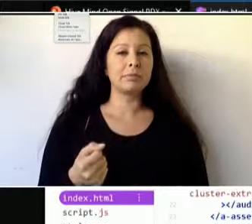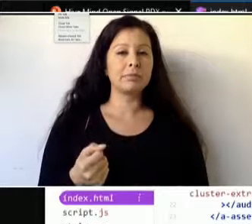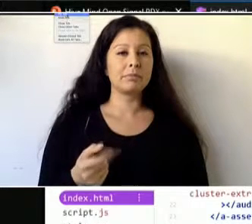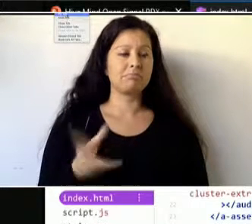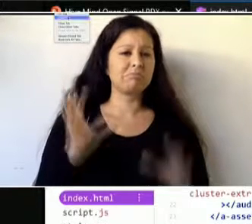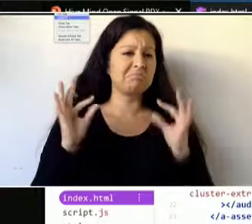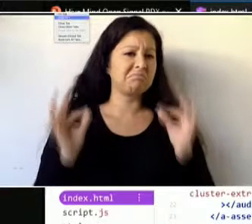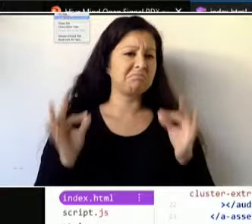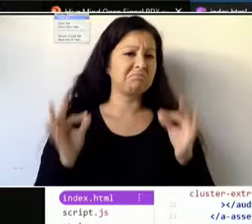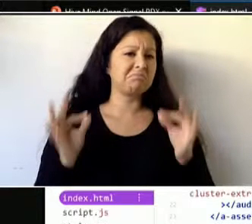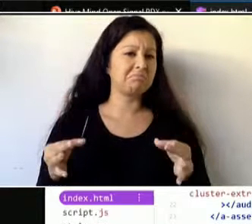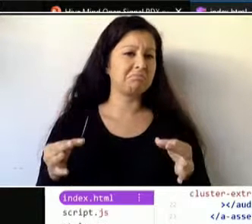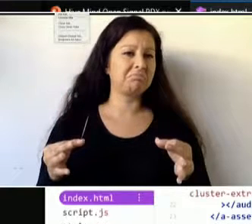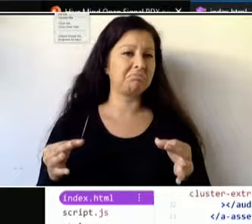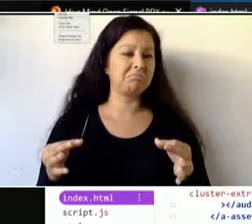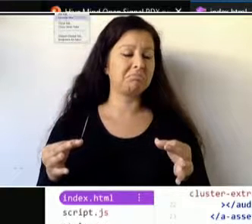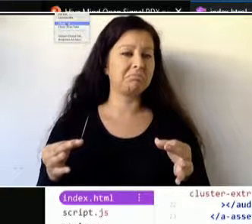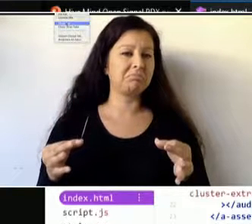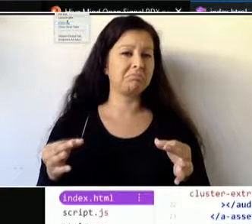you can definitely like move.